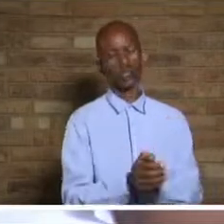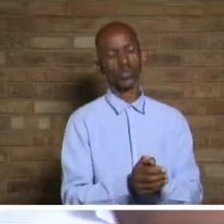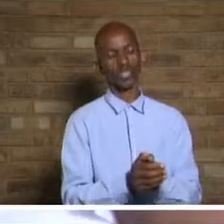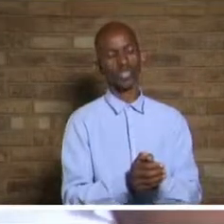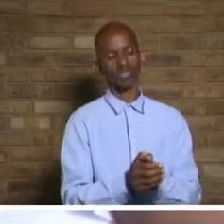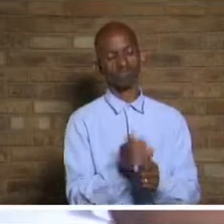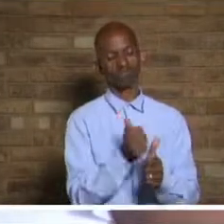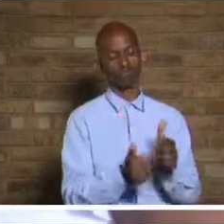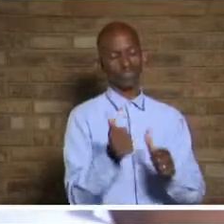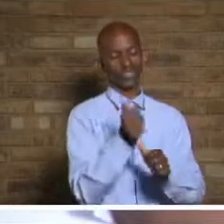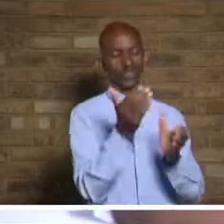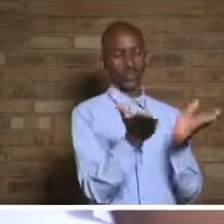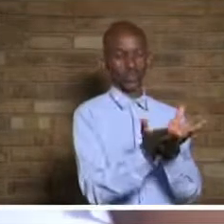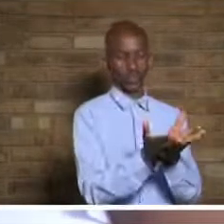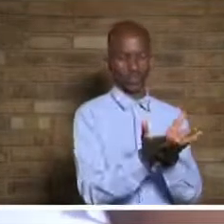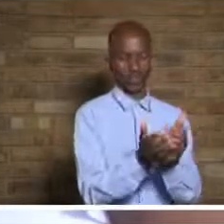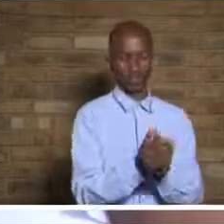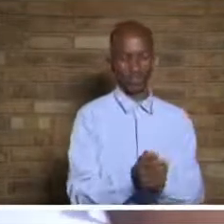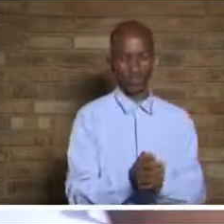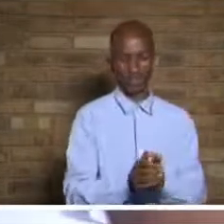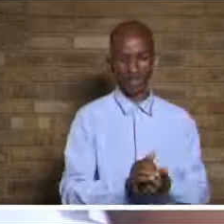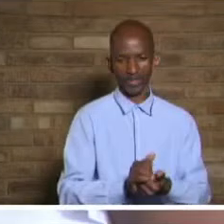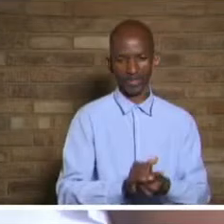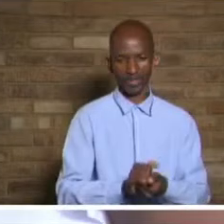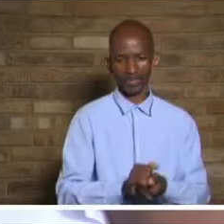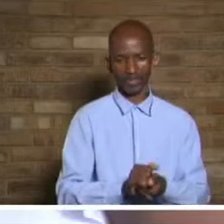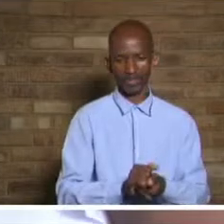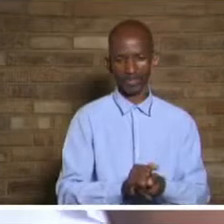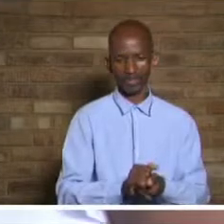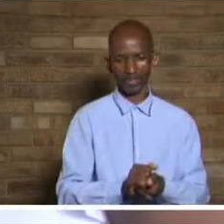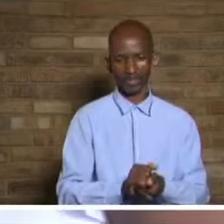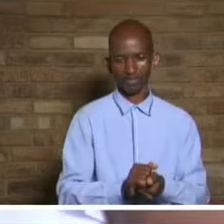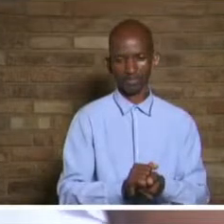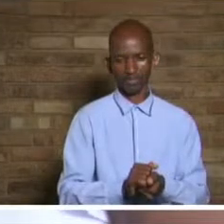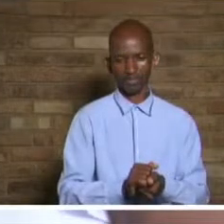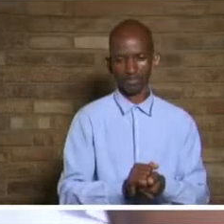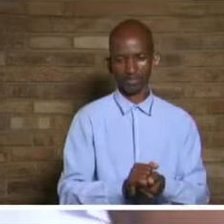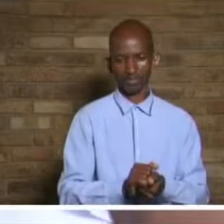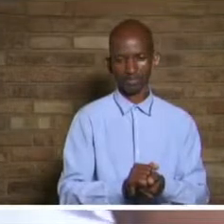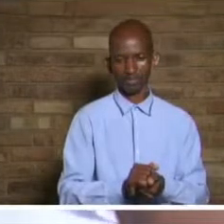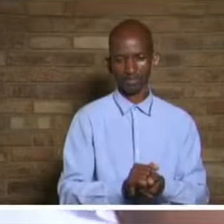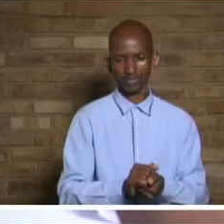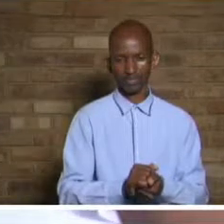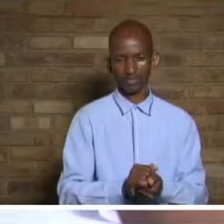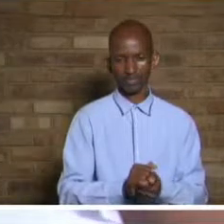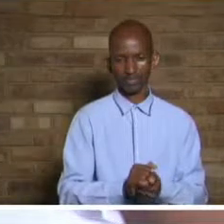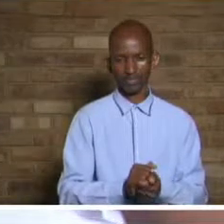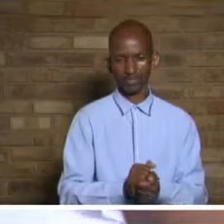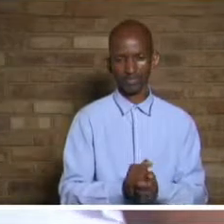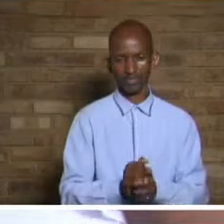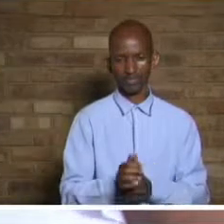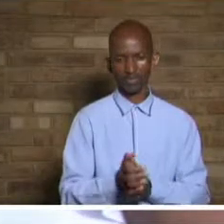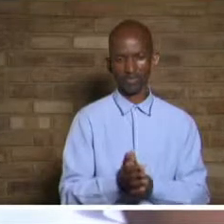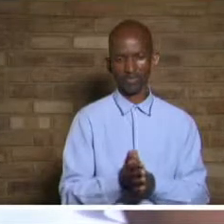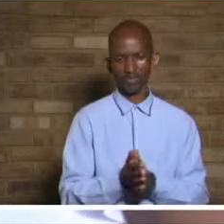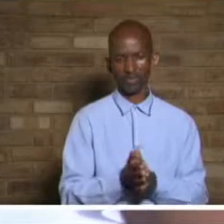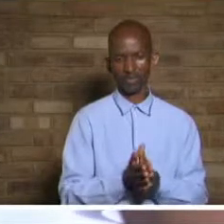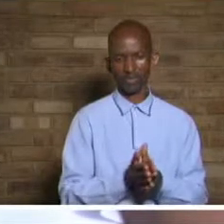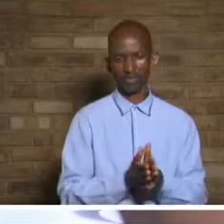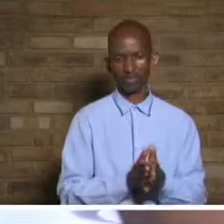school. Izo zonke lezo zinto esicelayo ukuthi ni intervene kakhulukazi ngoba siyazi ukuthi education